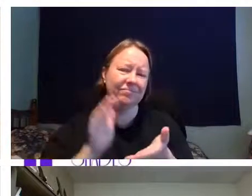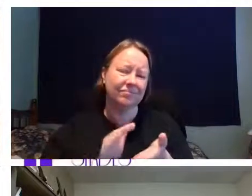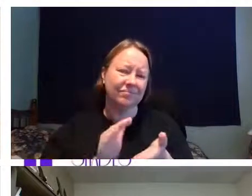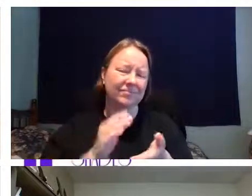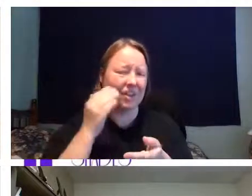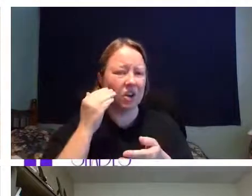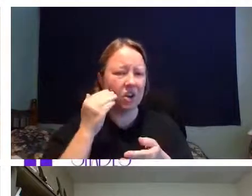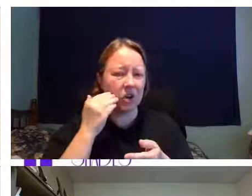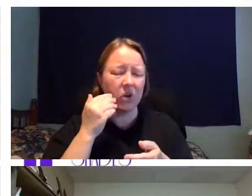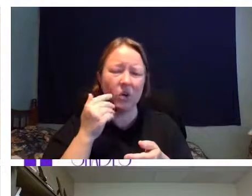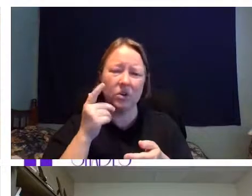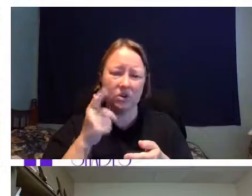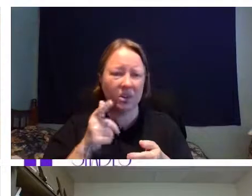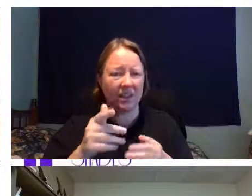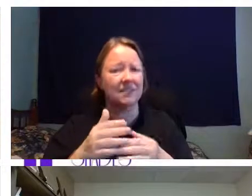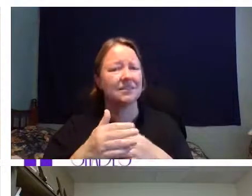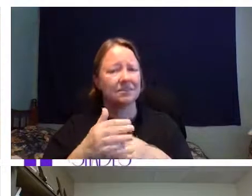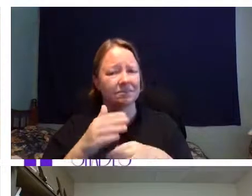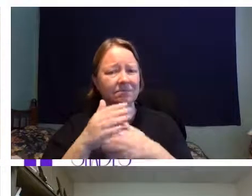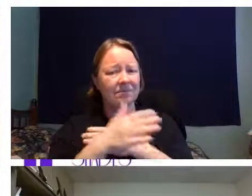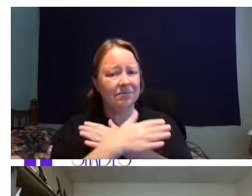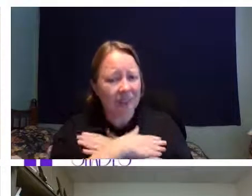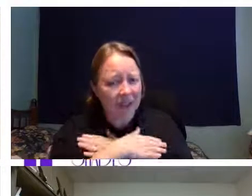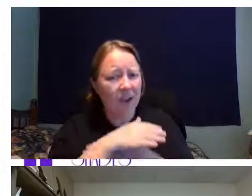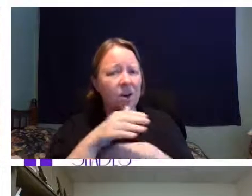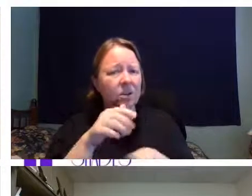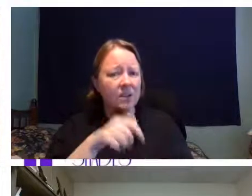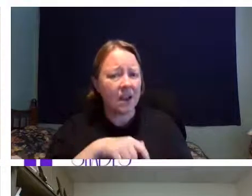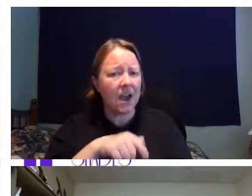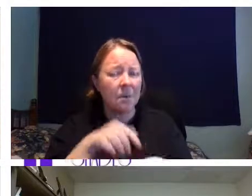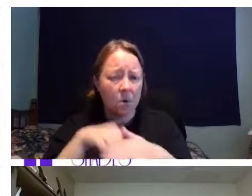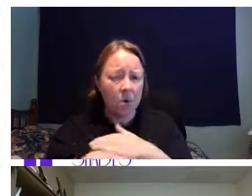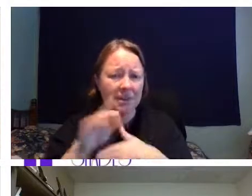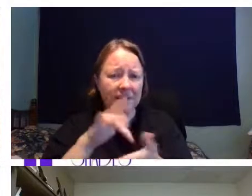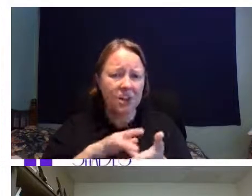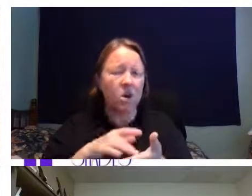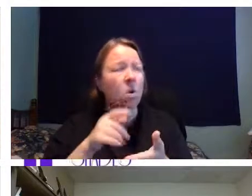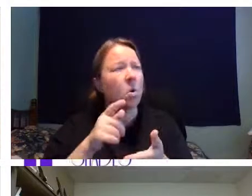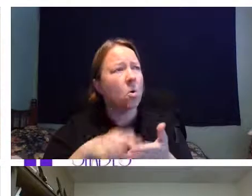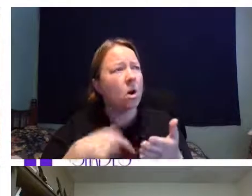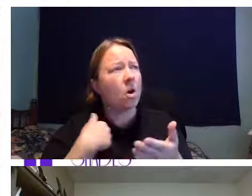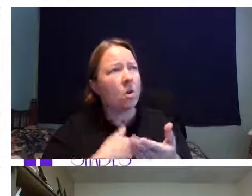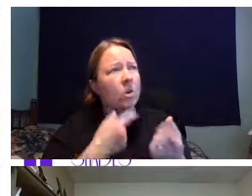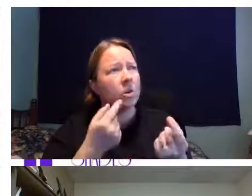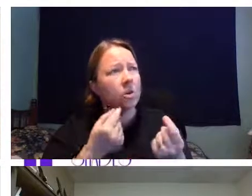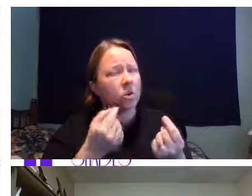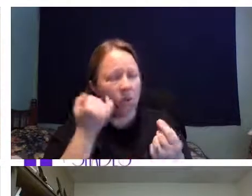to the center and just visiting it and saying, hey, like, what can we do to get the center,